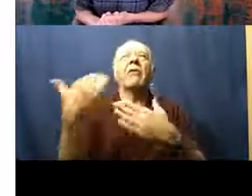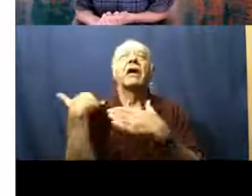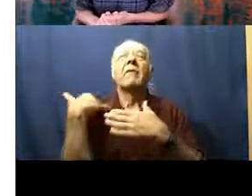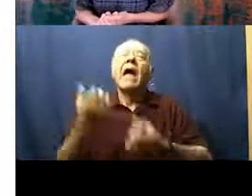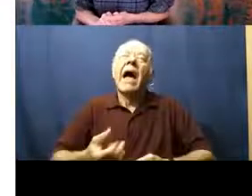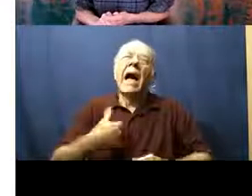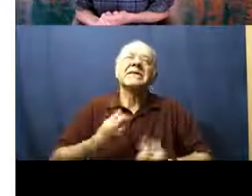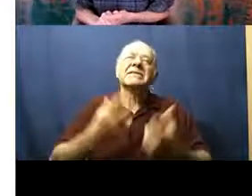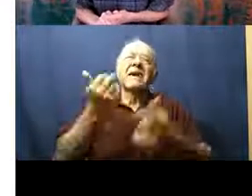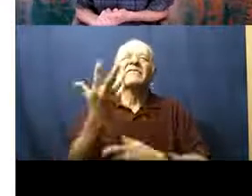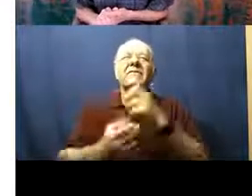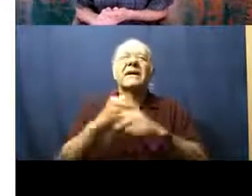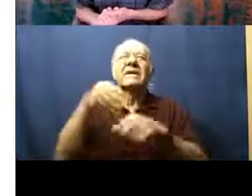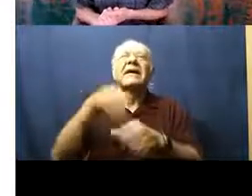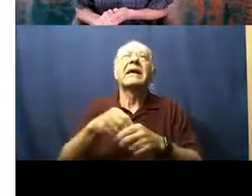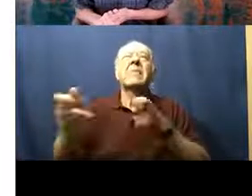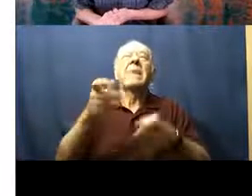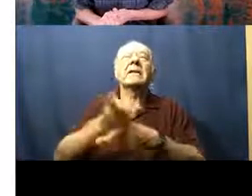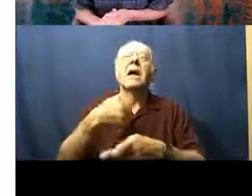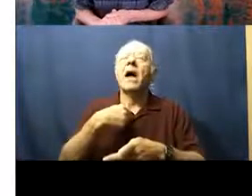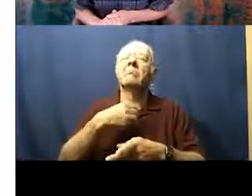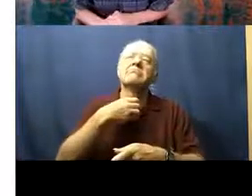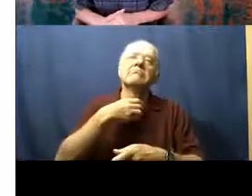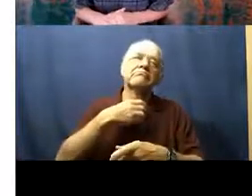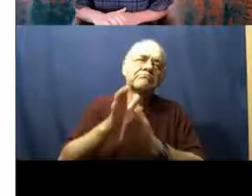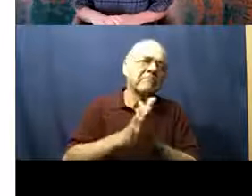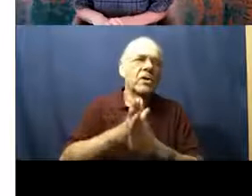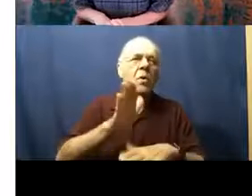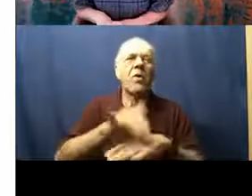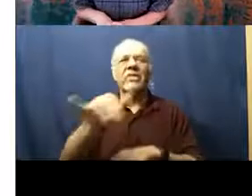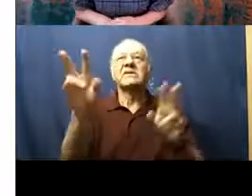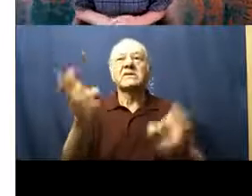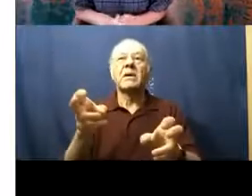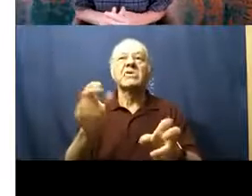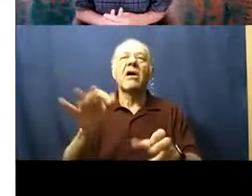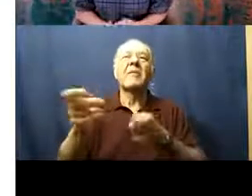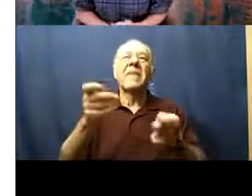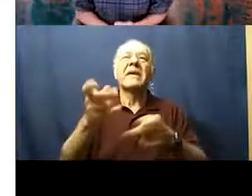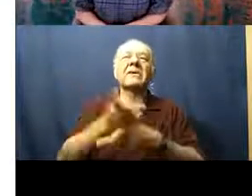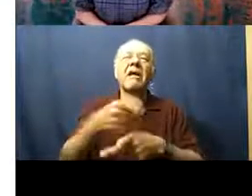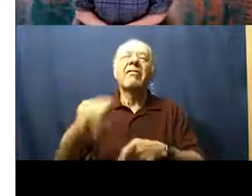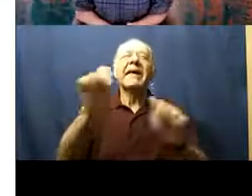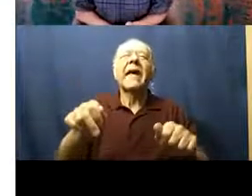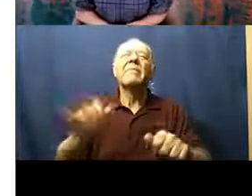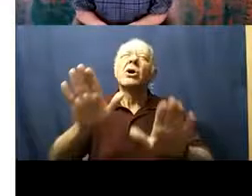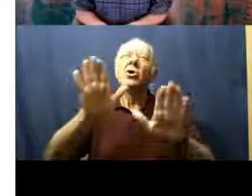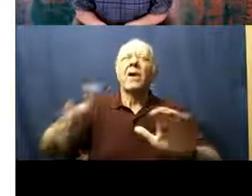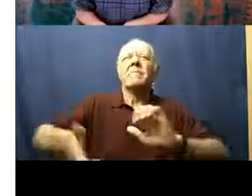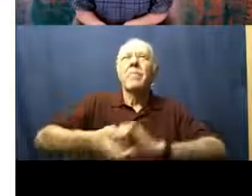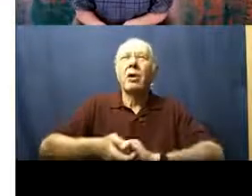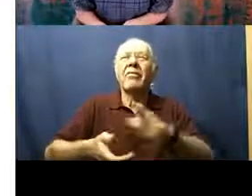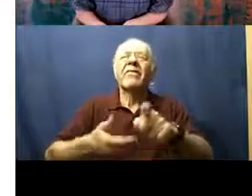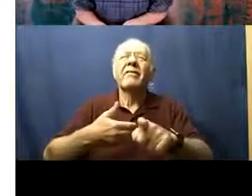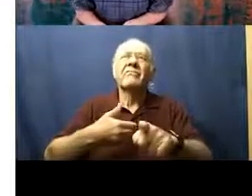in managed care. I am passionate on this subject. I think they can be really great partners to us. They have certainly